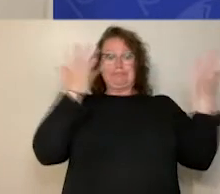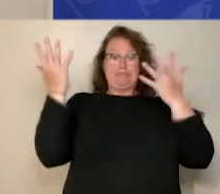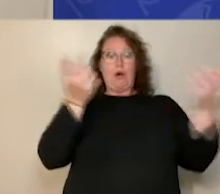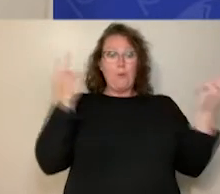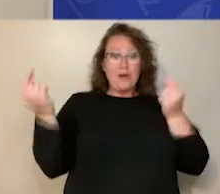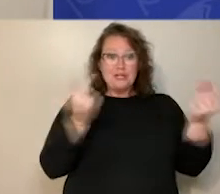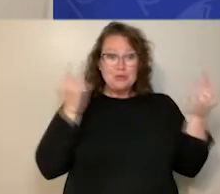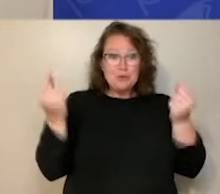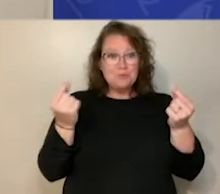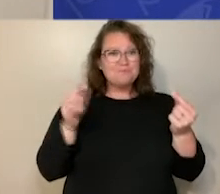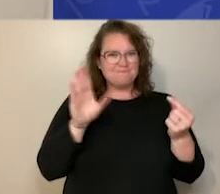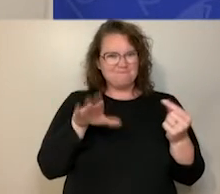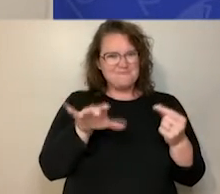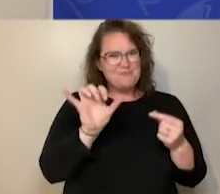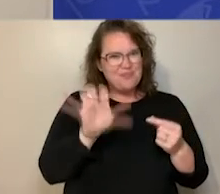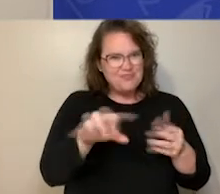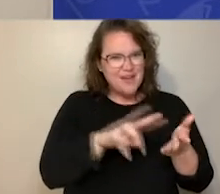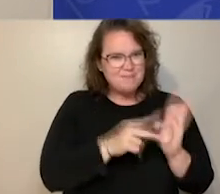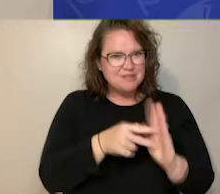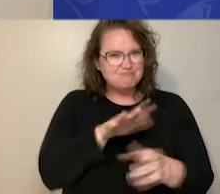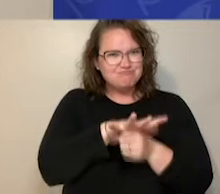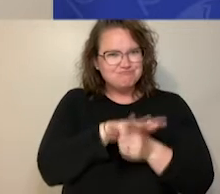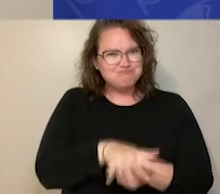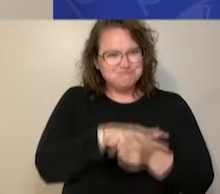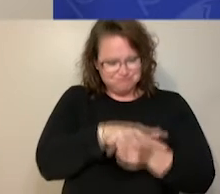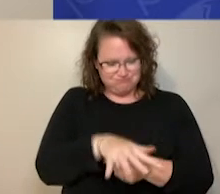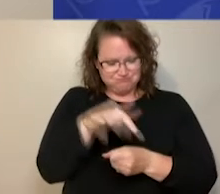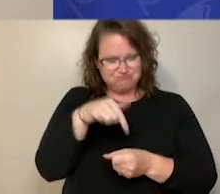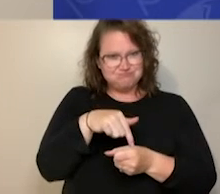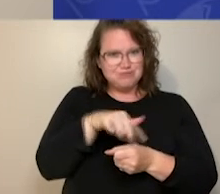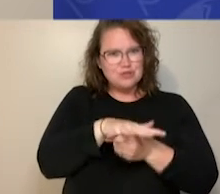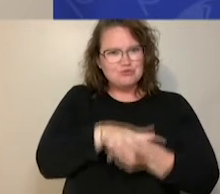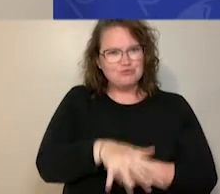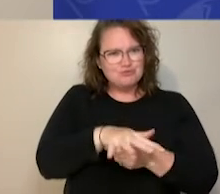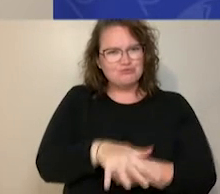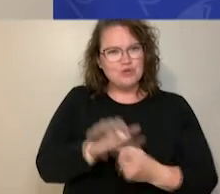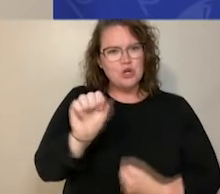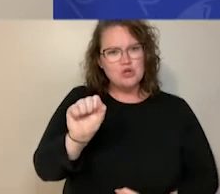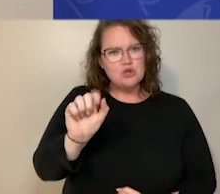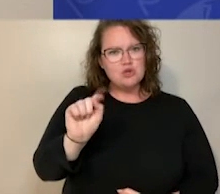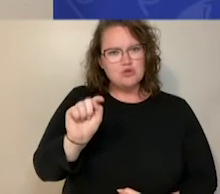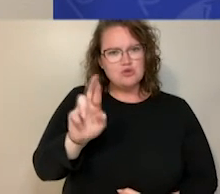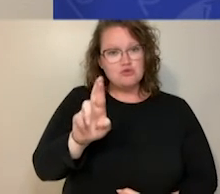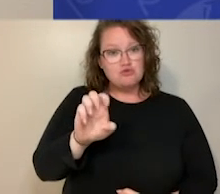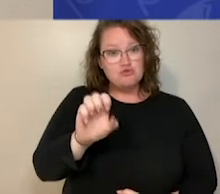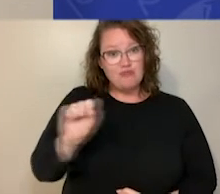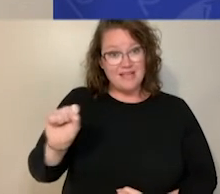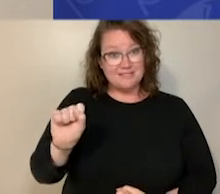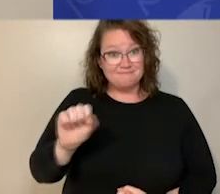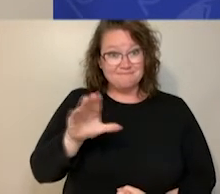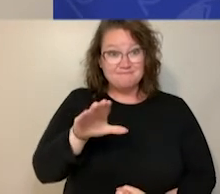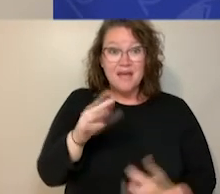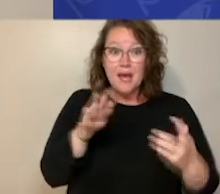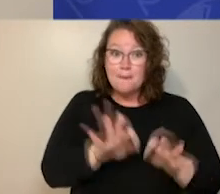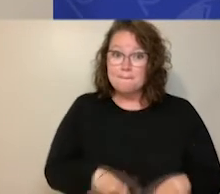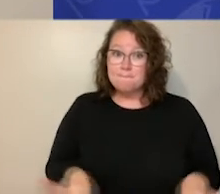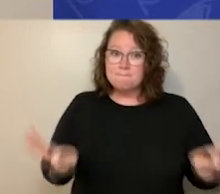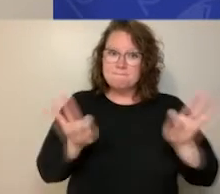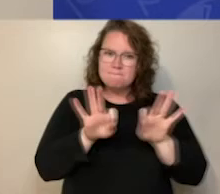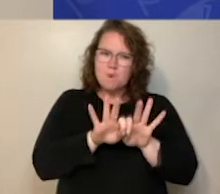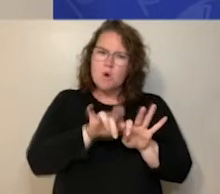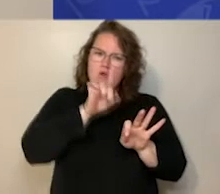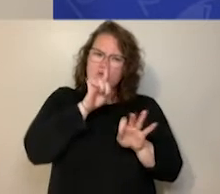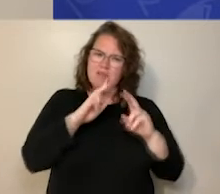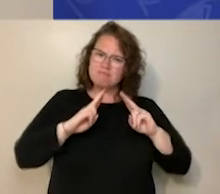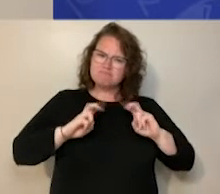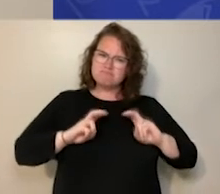you have some stress. It's important to be able to recognize when you feel like that. Maybe your mind is unfocused. Maybe